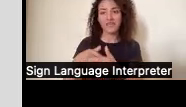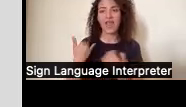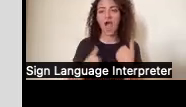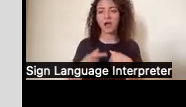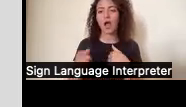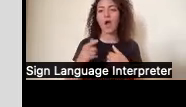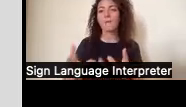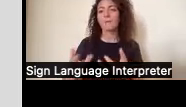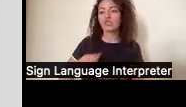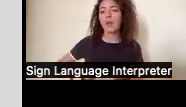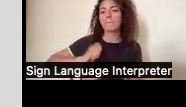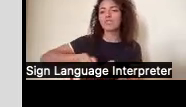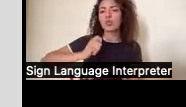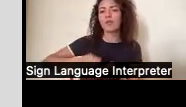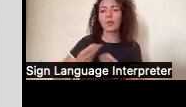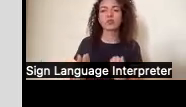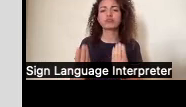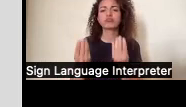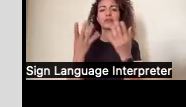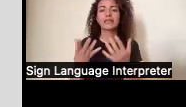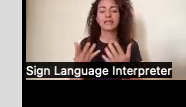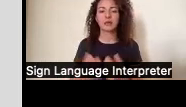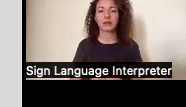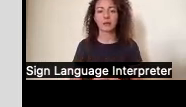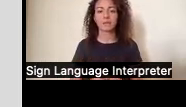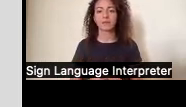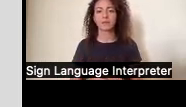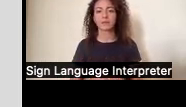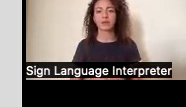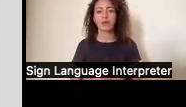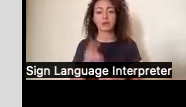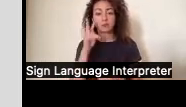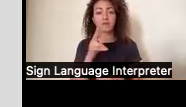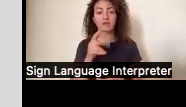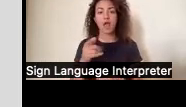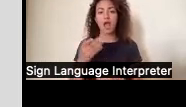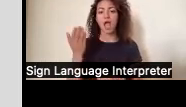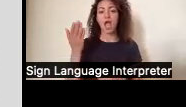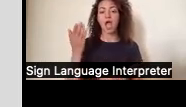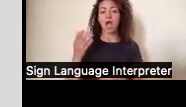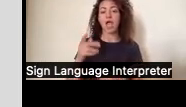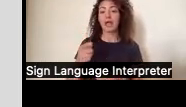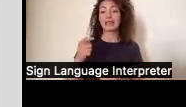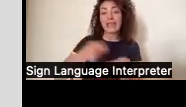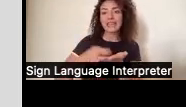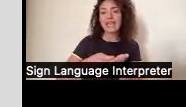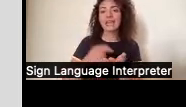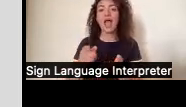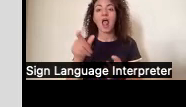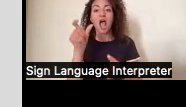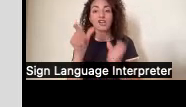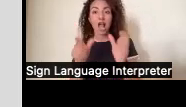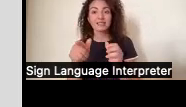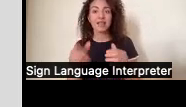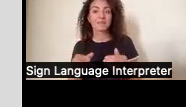percentages how it increased before and after receiving the cash assistance. So this is about the impact of the